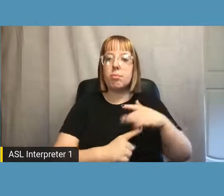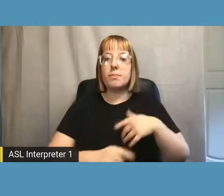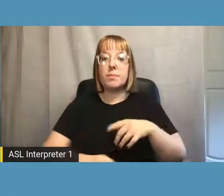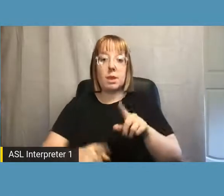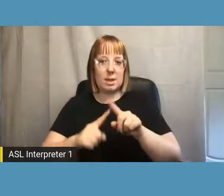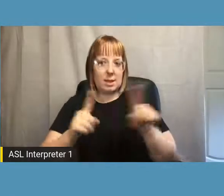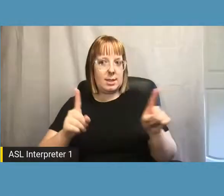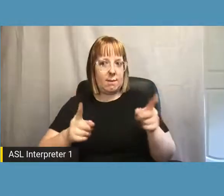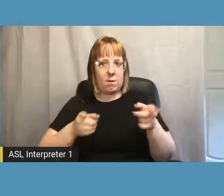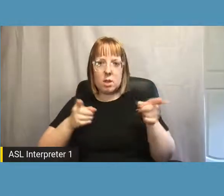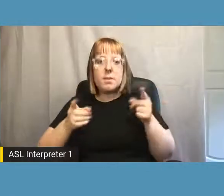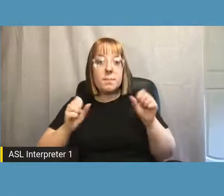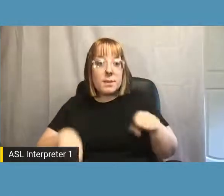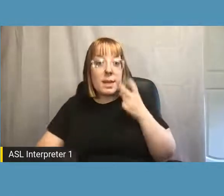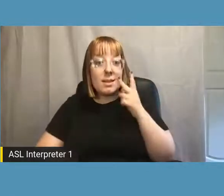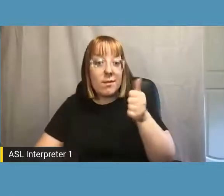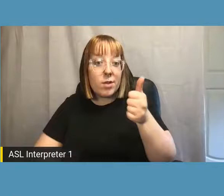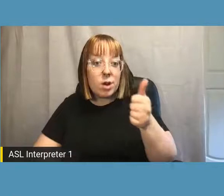Matrix.